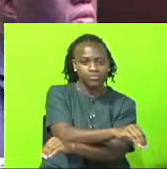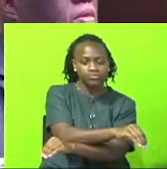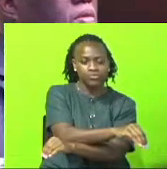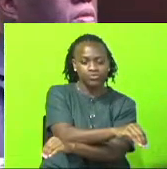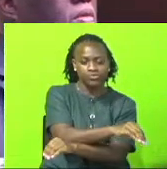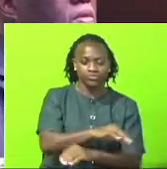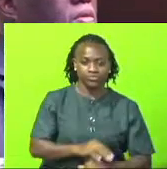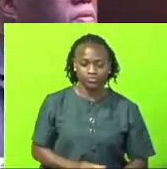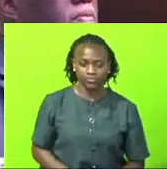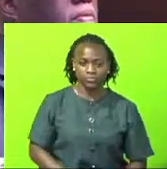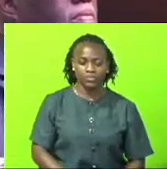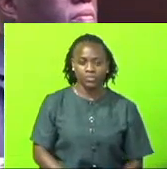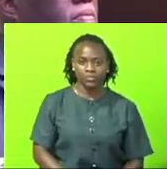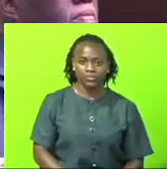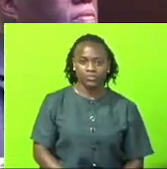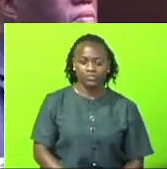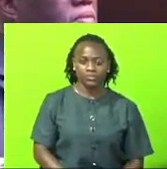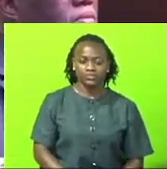aisle.